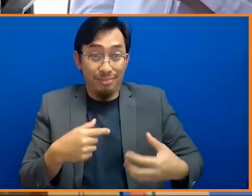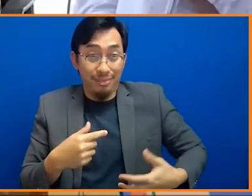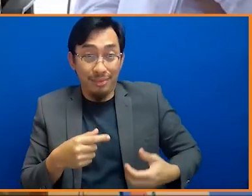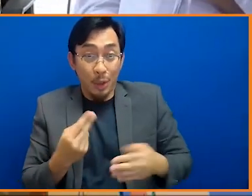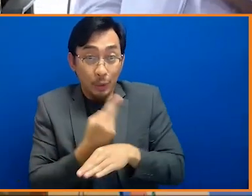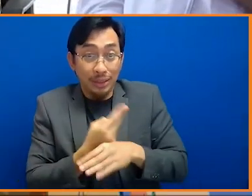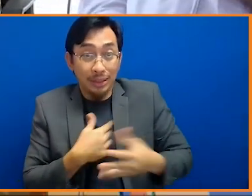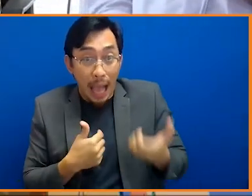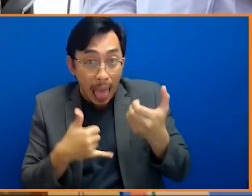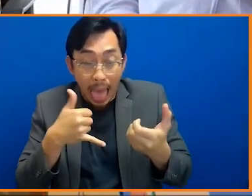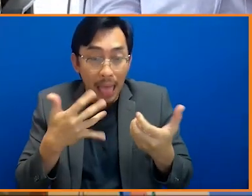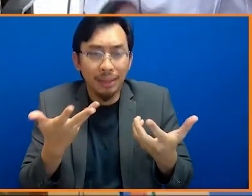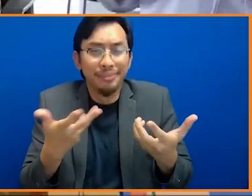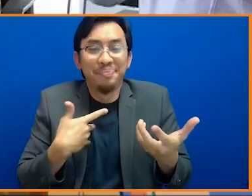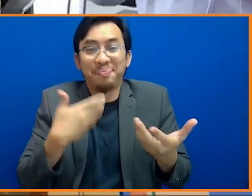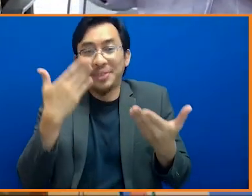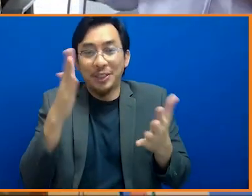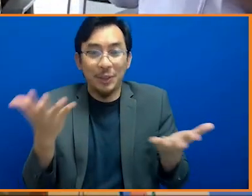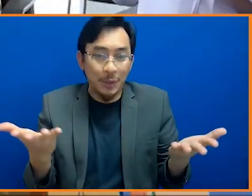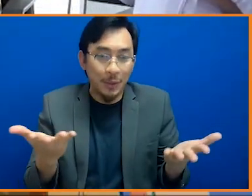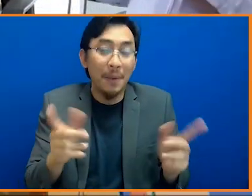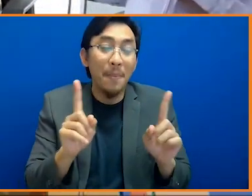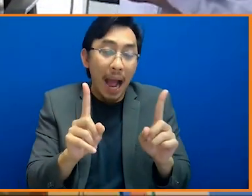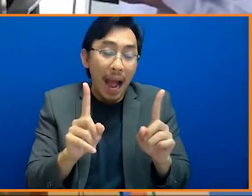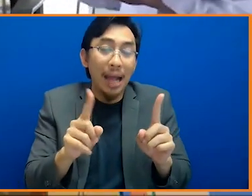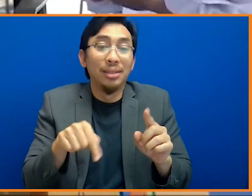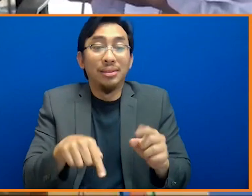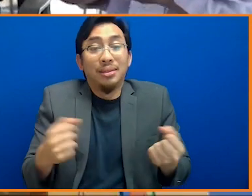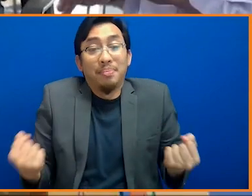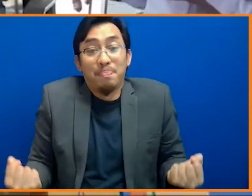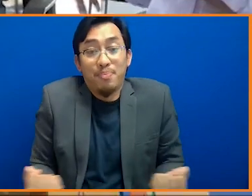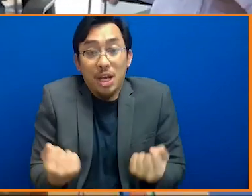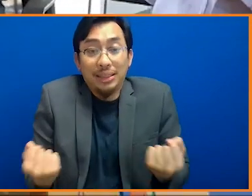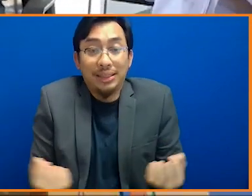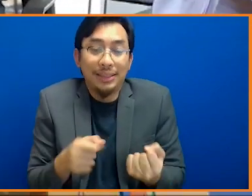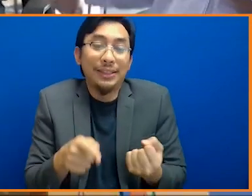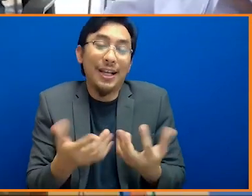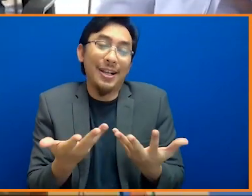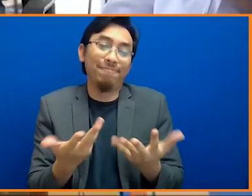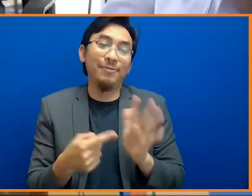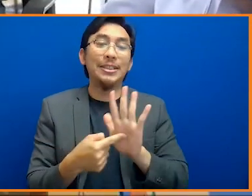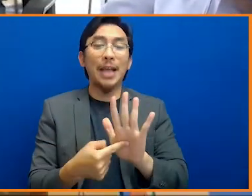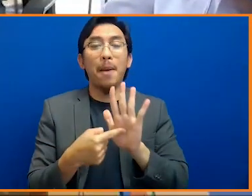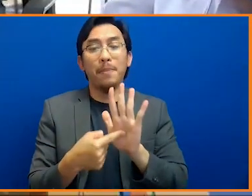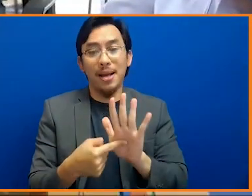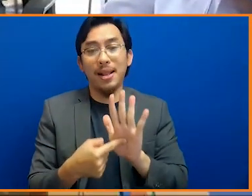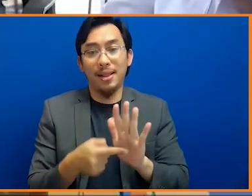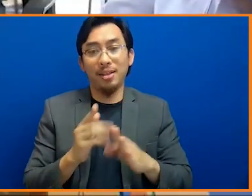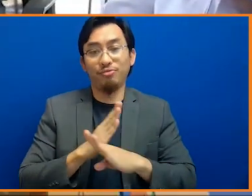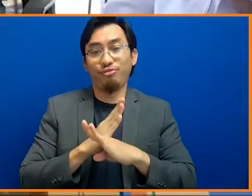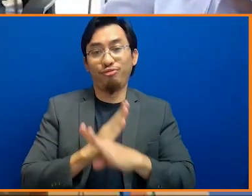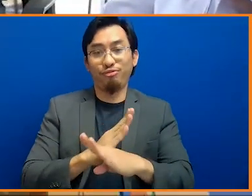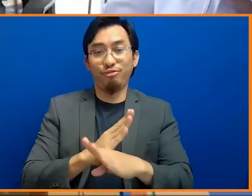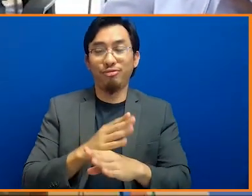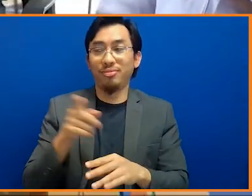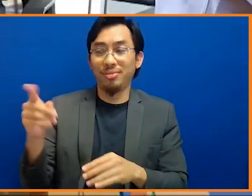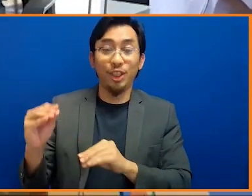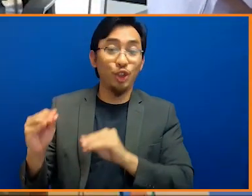everywhere. That's not a very practical way. Again, this is a practical examples of how we can mitigate the impacts of